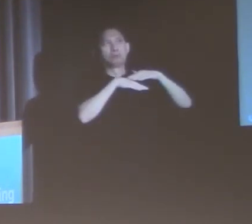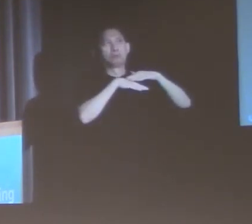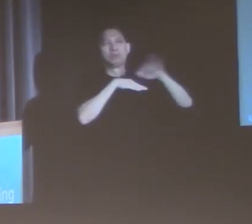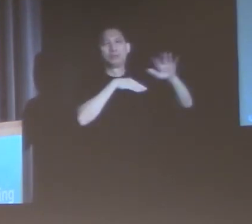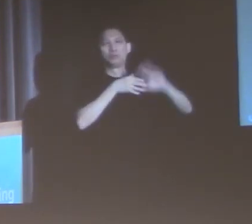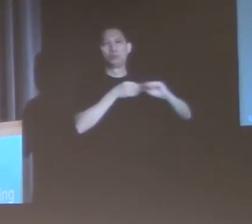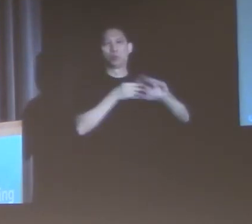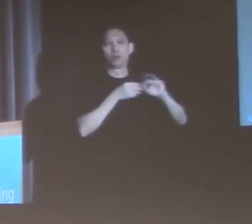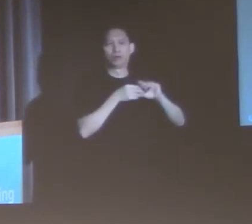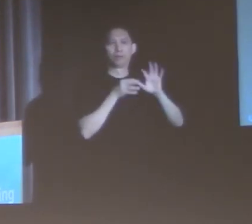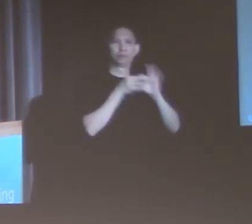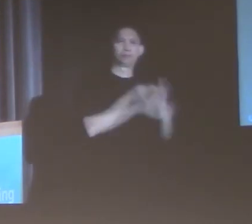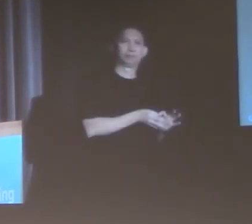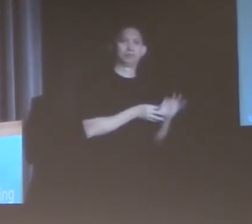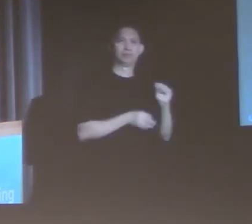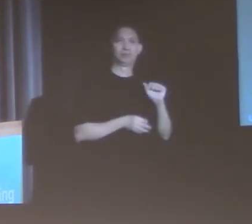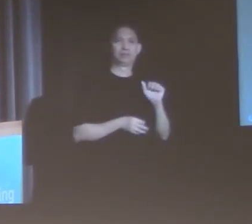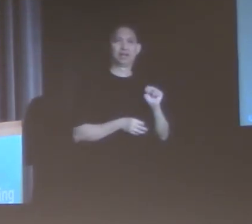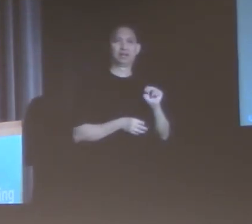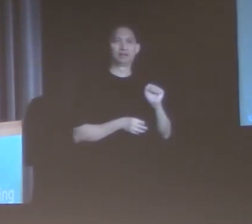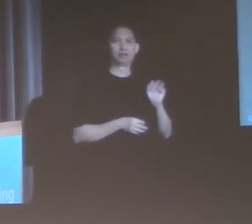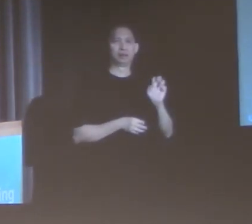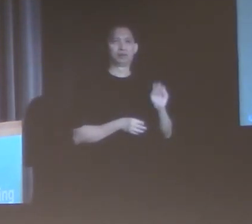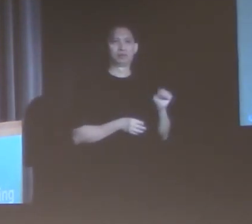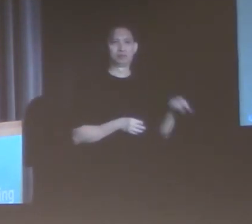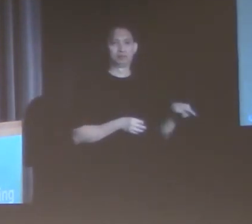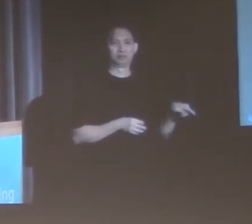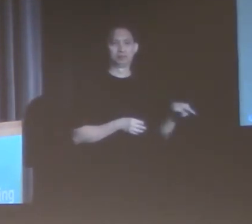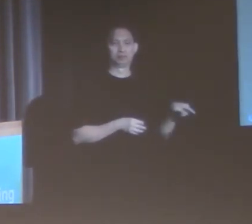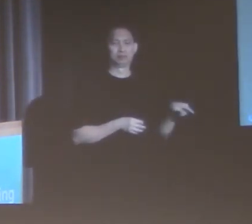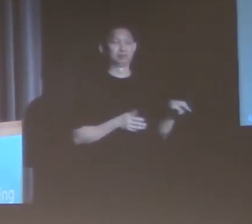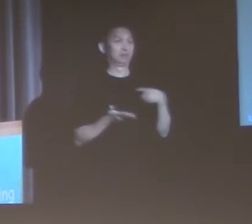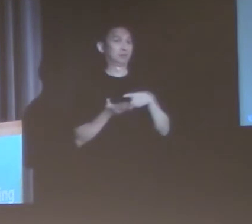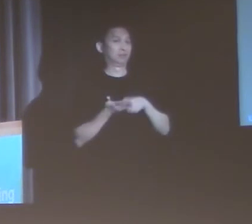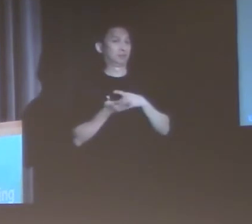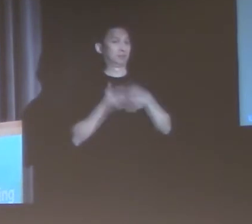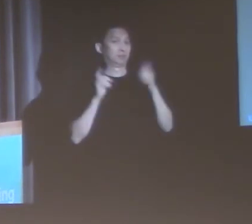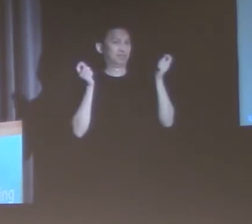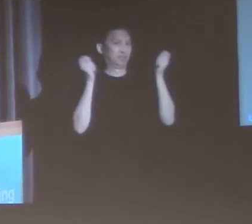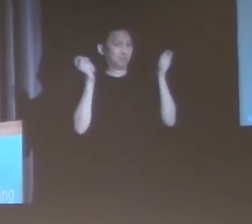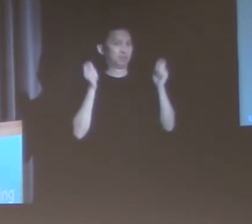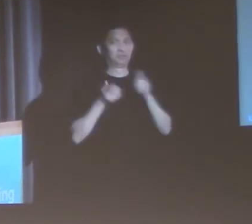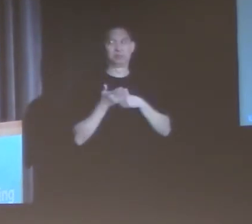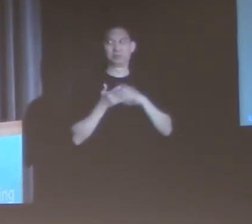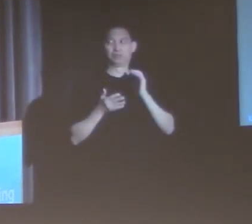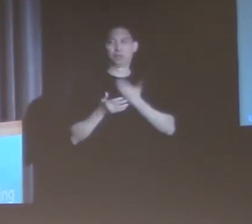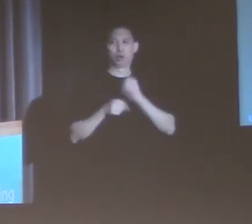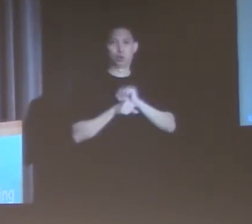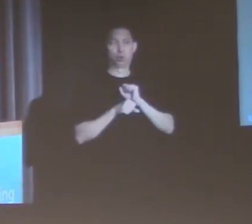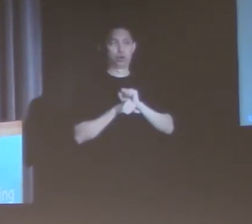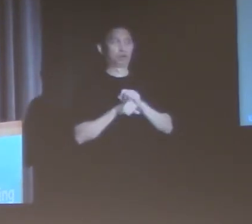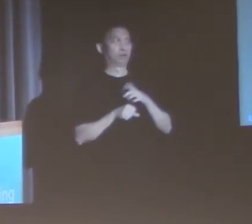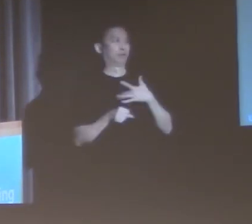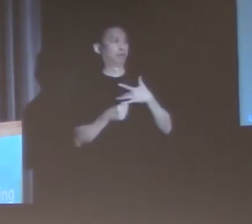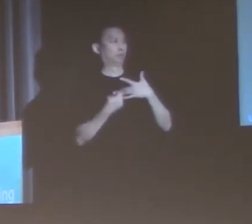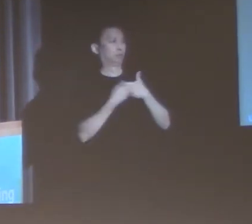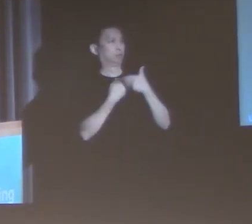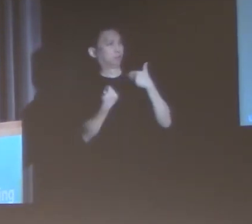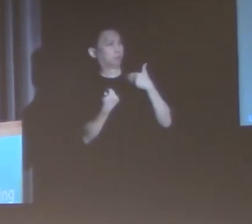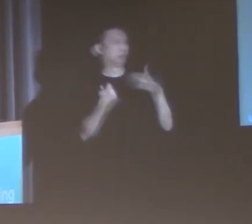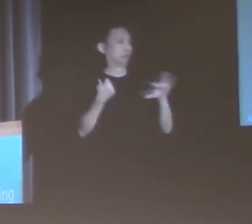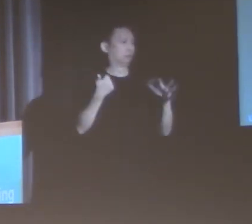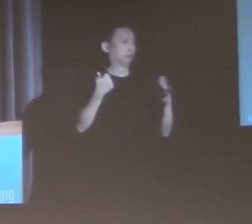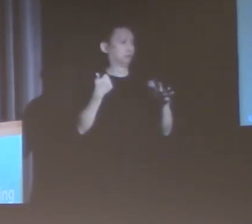level, because sometimes festivals and the work we do feels so removed from people's lives, and